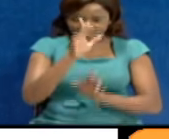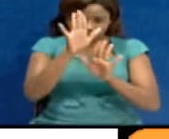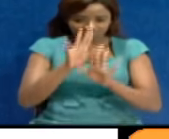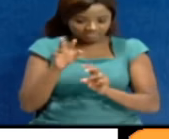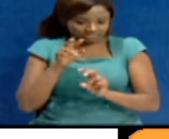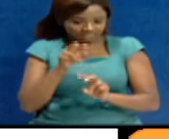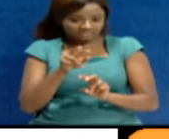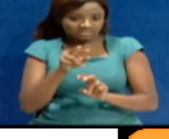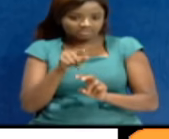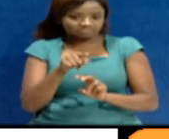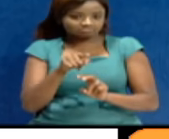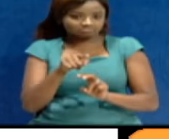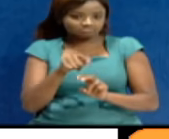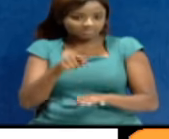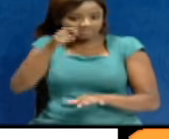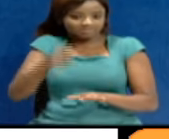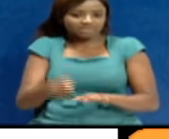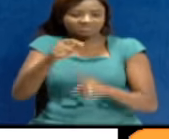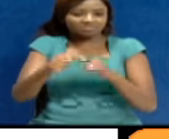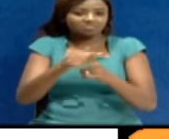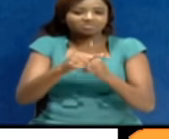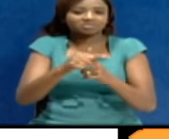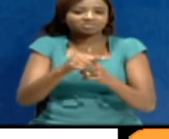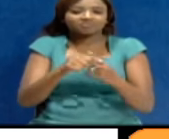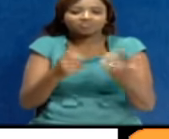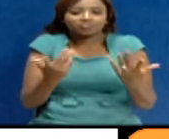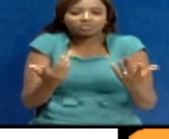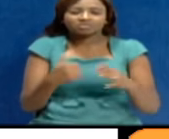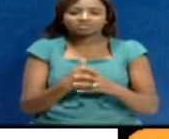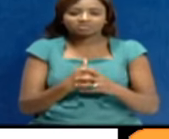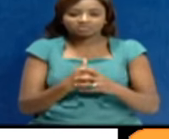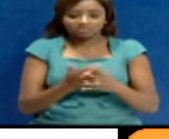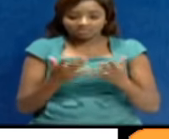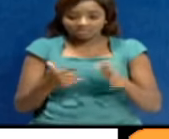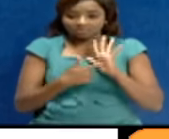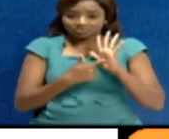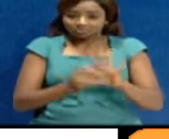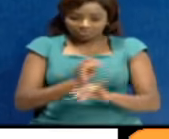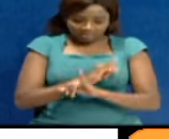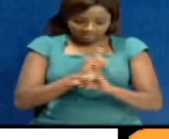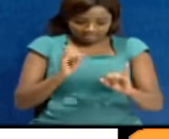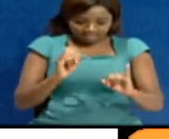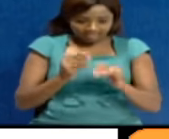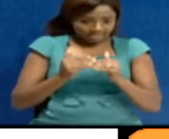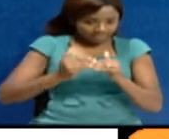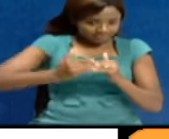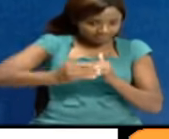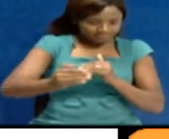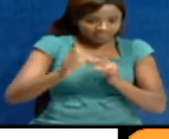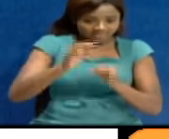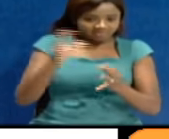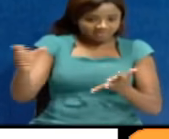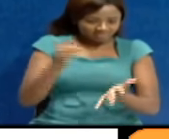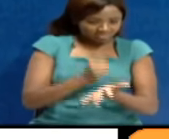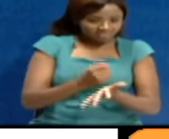The positive development from arising from this judgment is that now it has been settled that in any future appointment